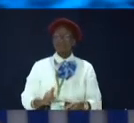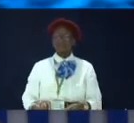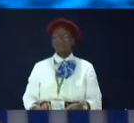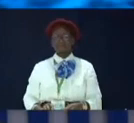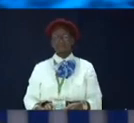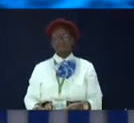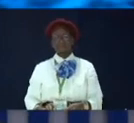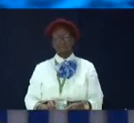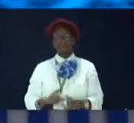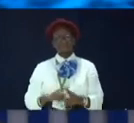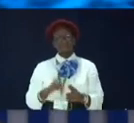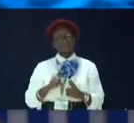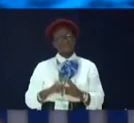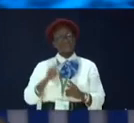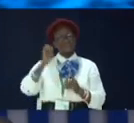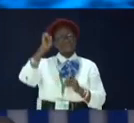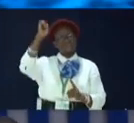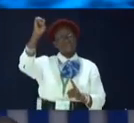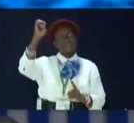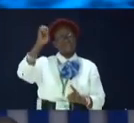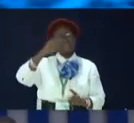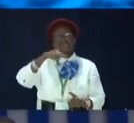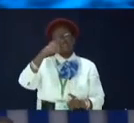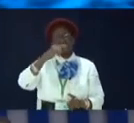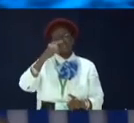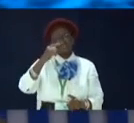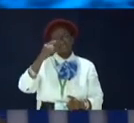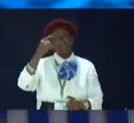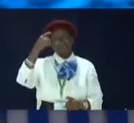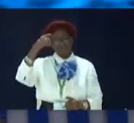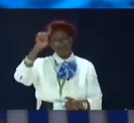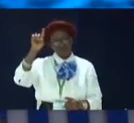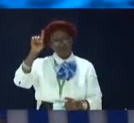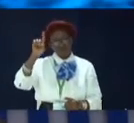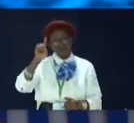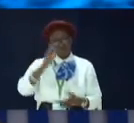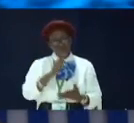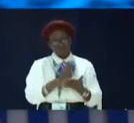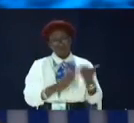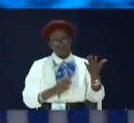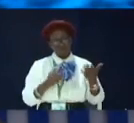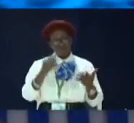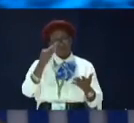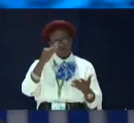And he says, for some of you